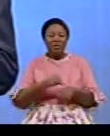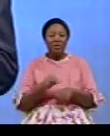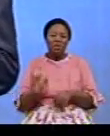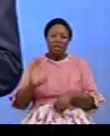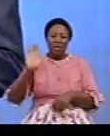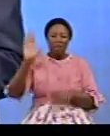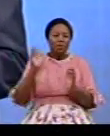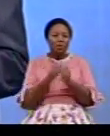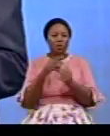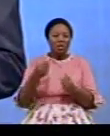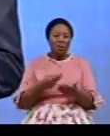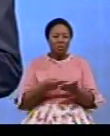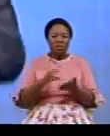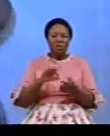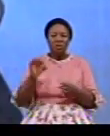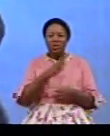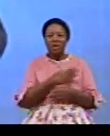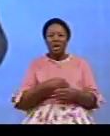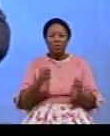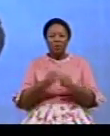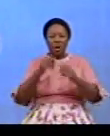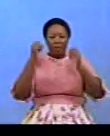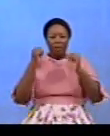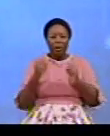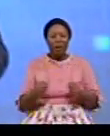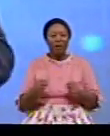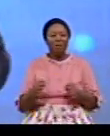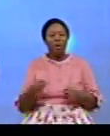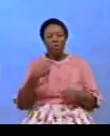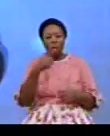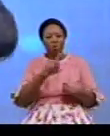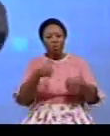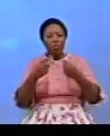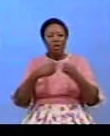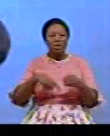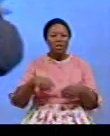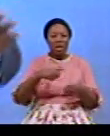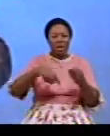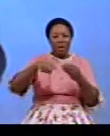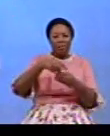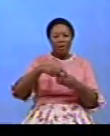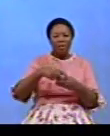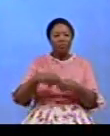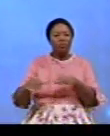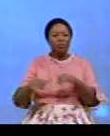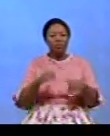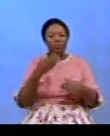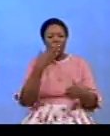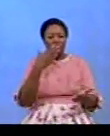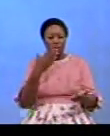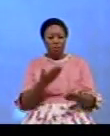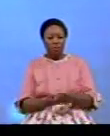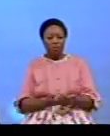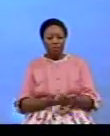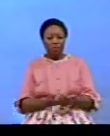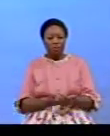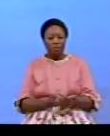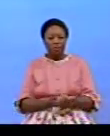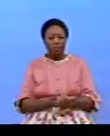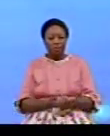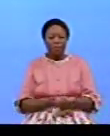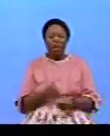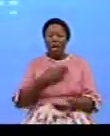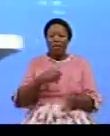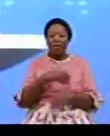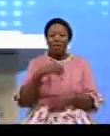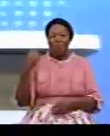deliverance, that will happen to you tonight. Number three now, we're looking at number three. Number